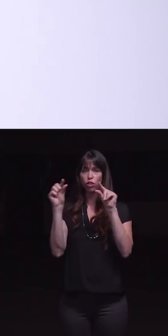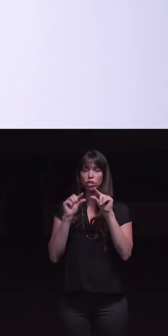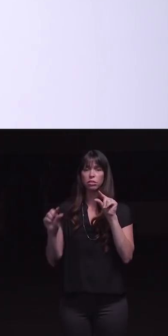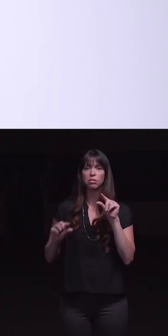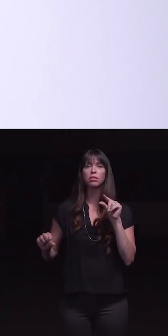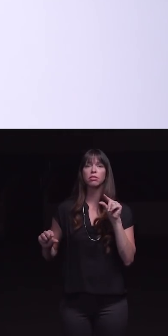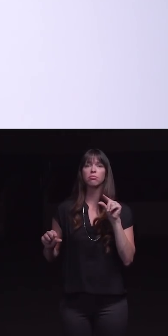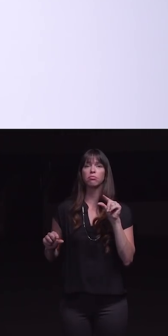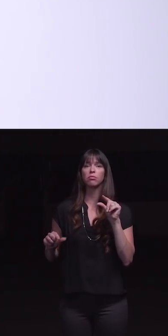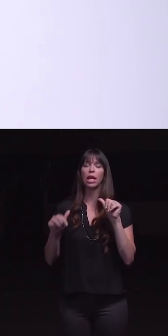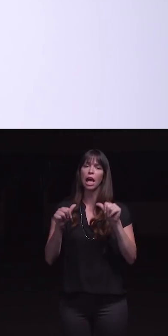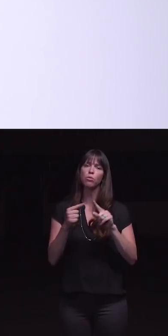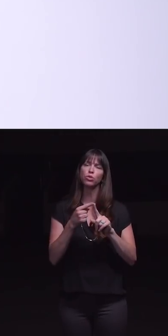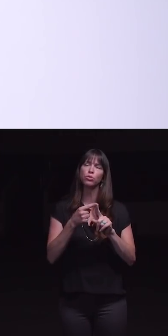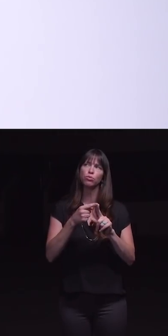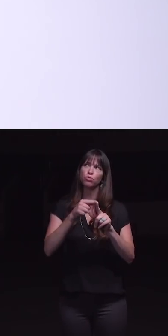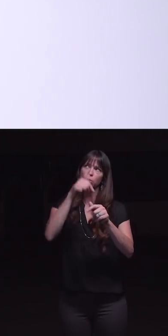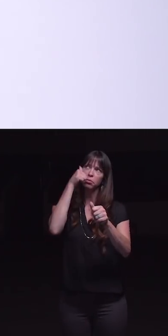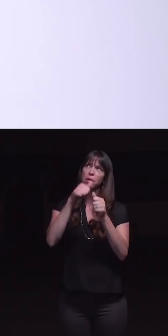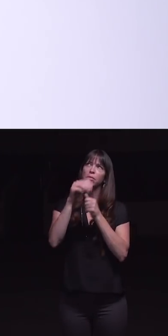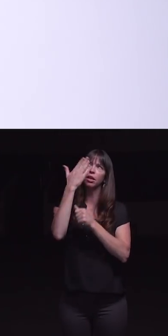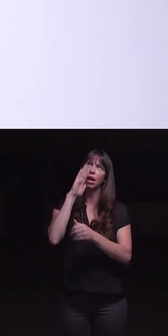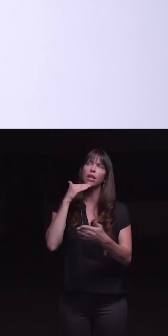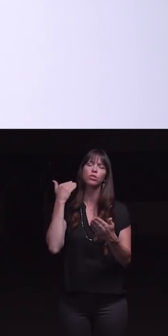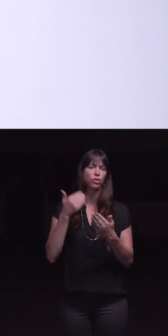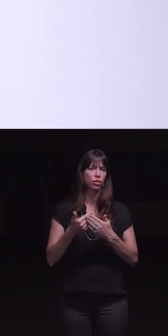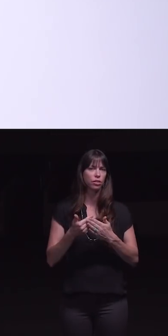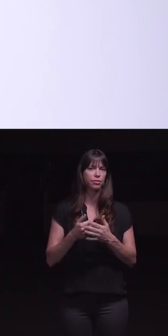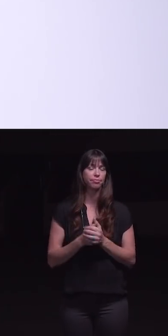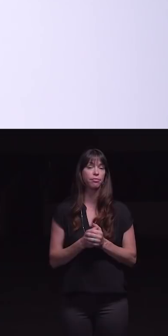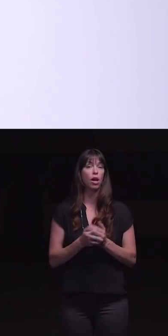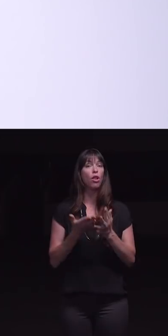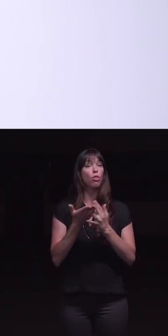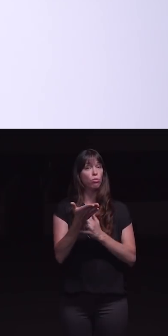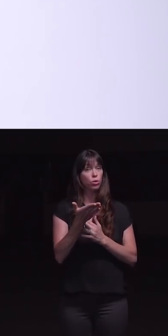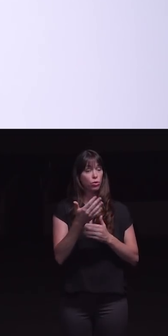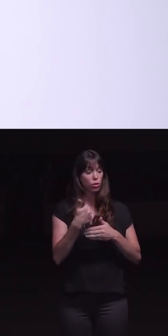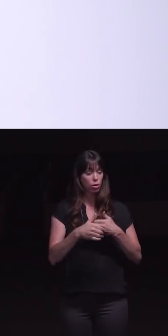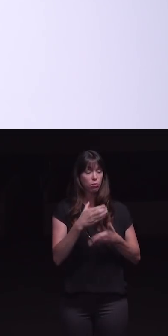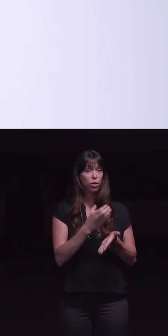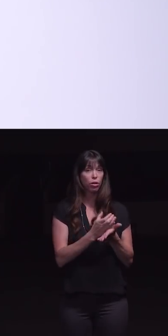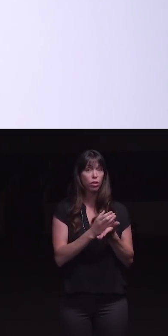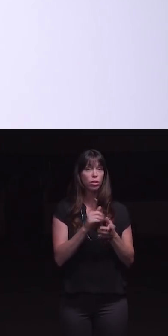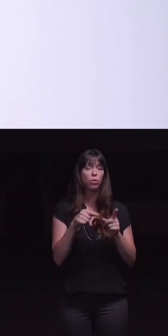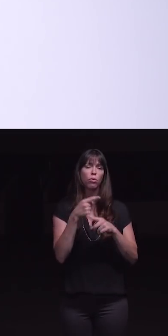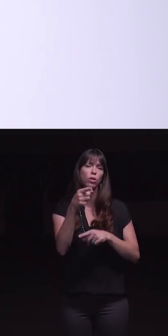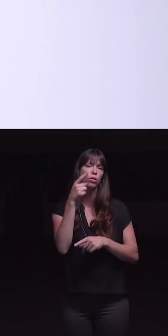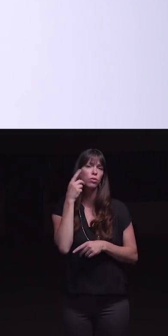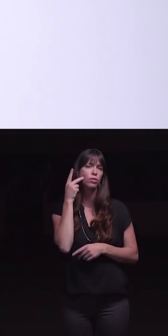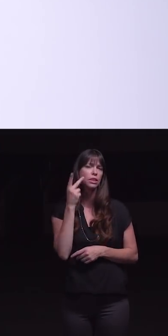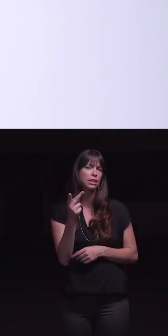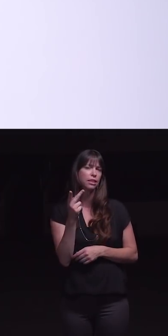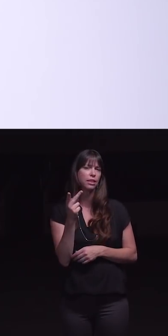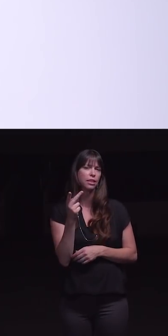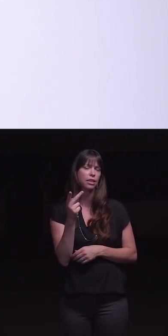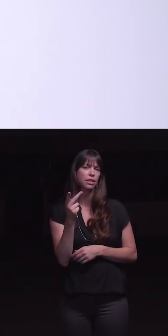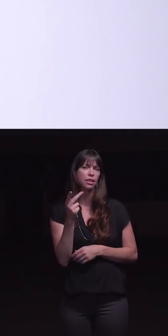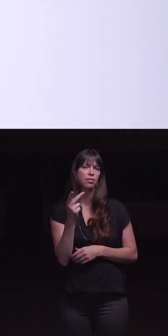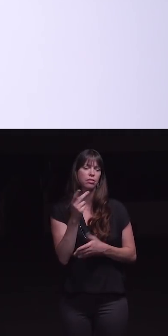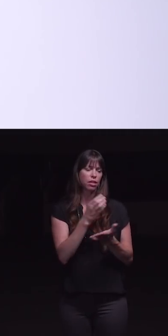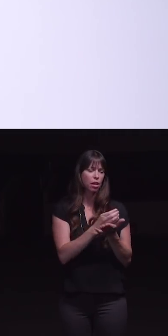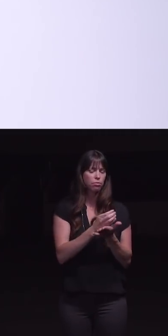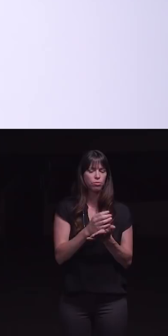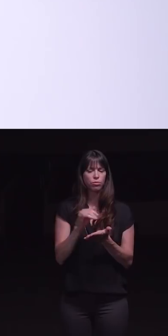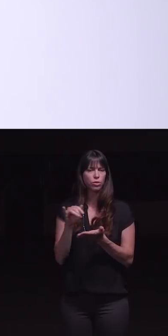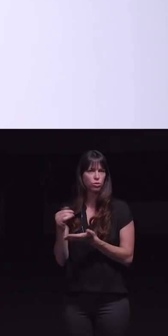meditate through the goodness of God. But here's what I wanna promise you. Through communion, when you see